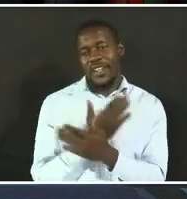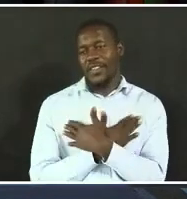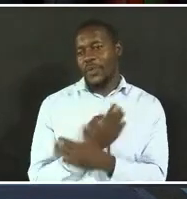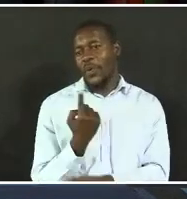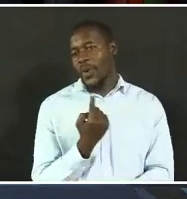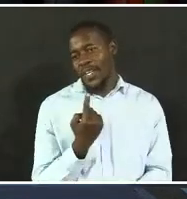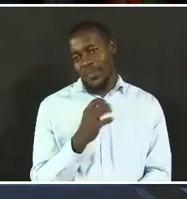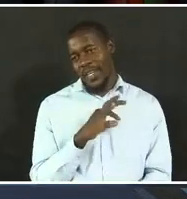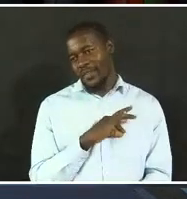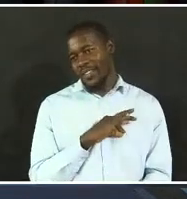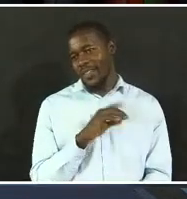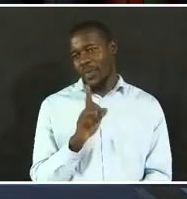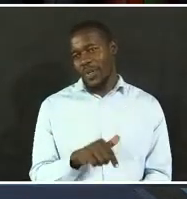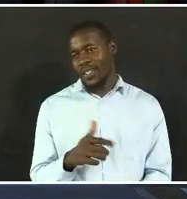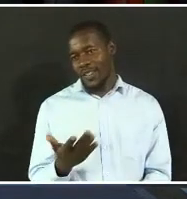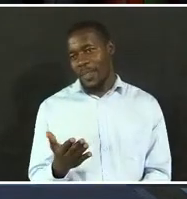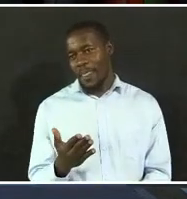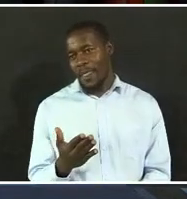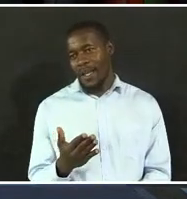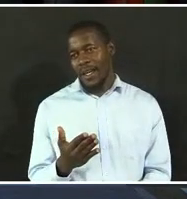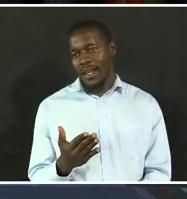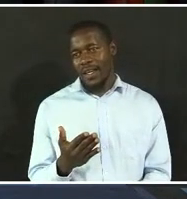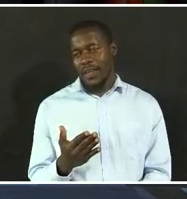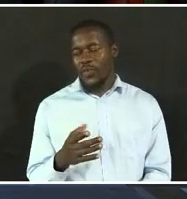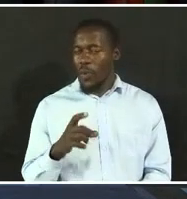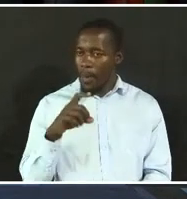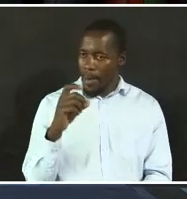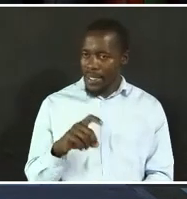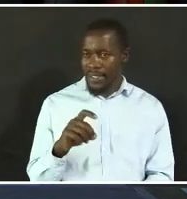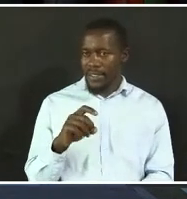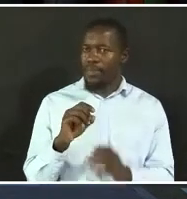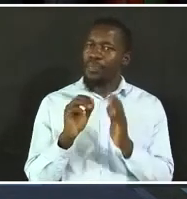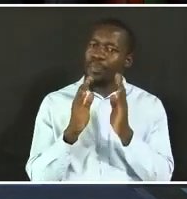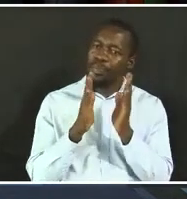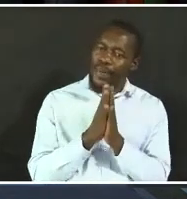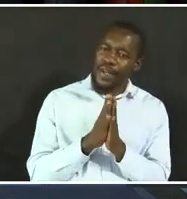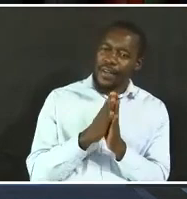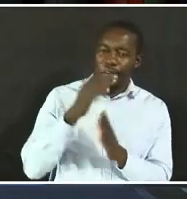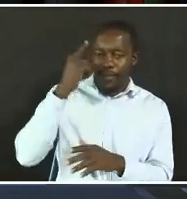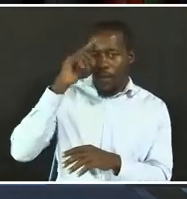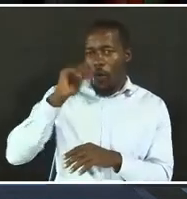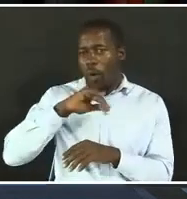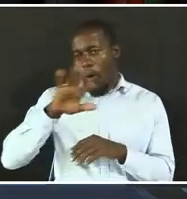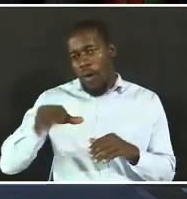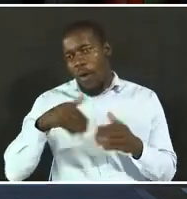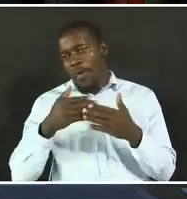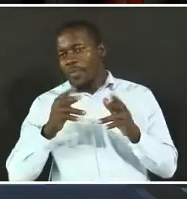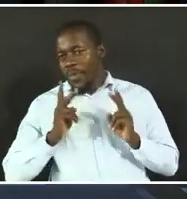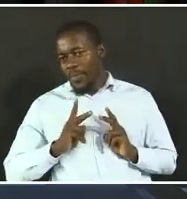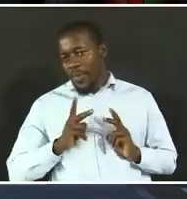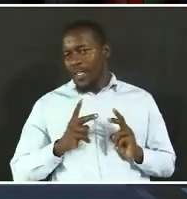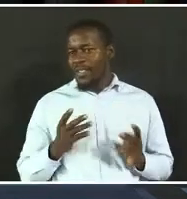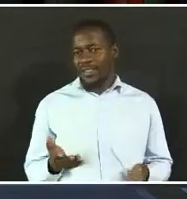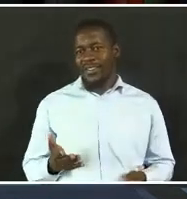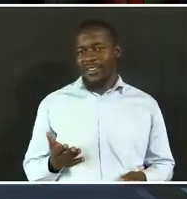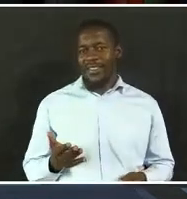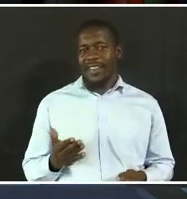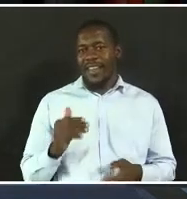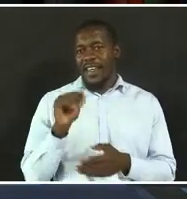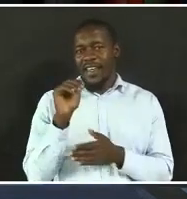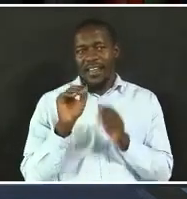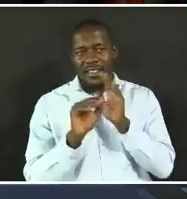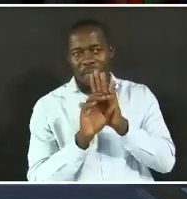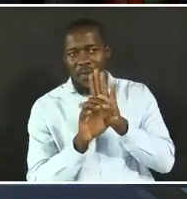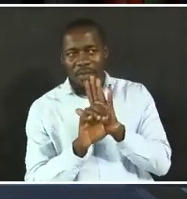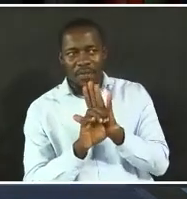You know, when I am sick, Elder Tom must pray for me. Not that he will, he must. He is my friend. But it